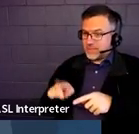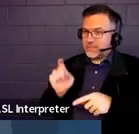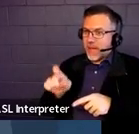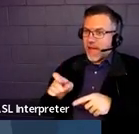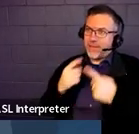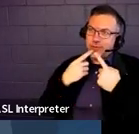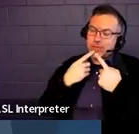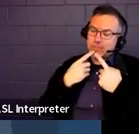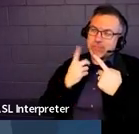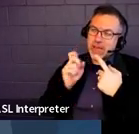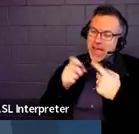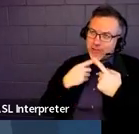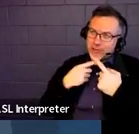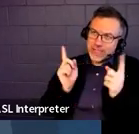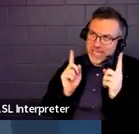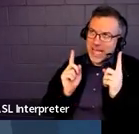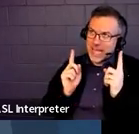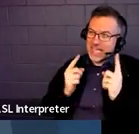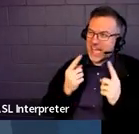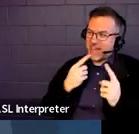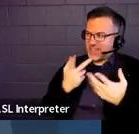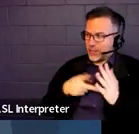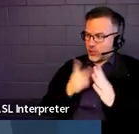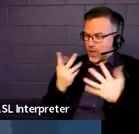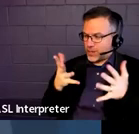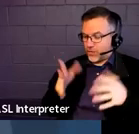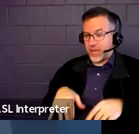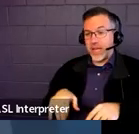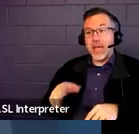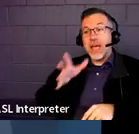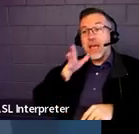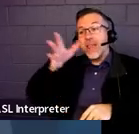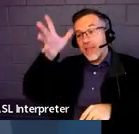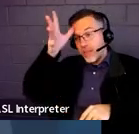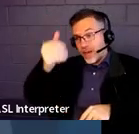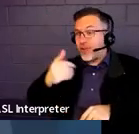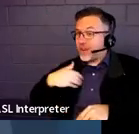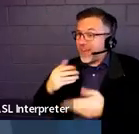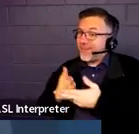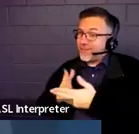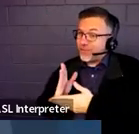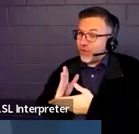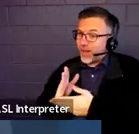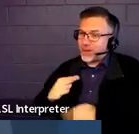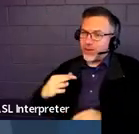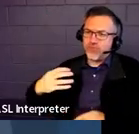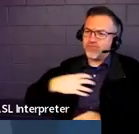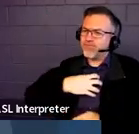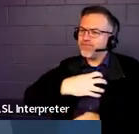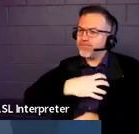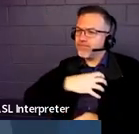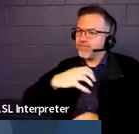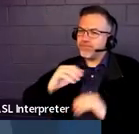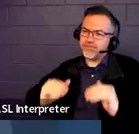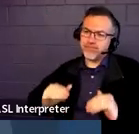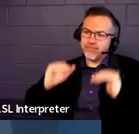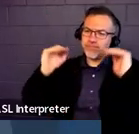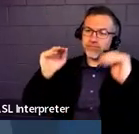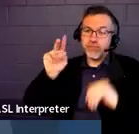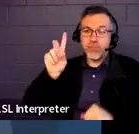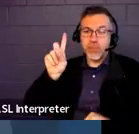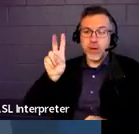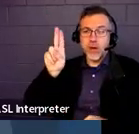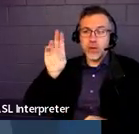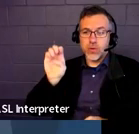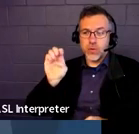I've said it twice so far, but the parent has the right to due process. But the fact is, if you know you've